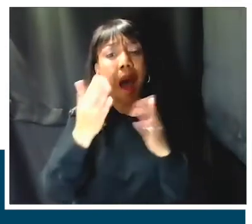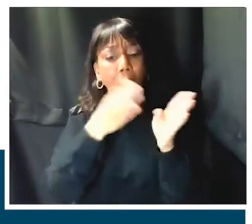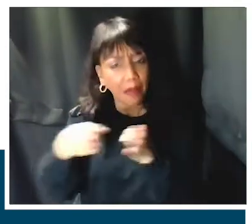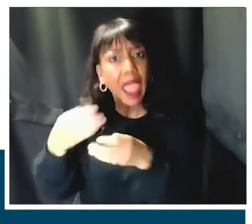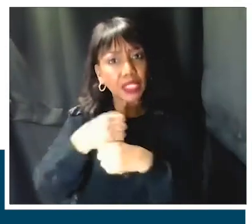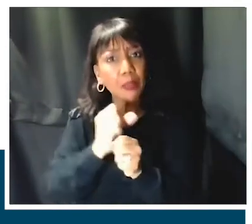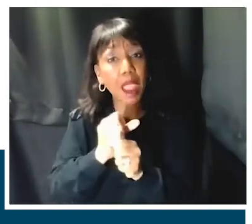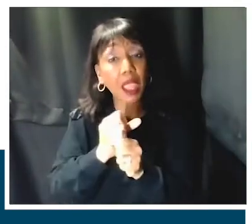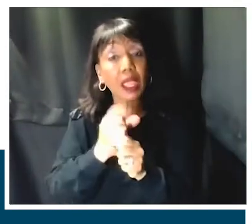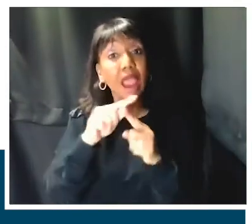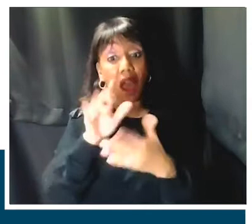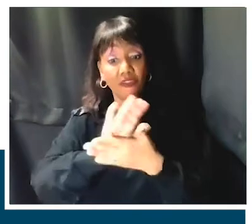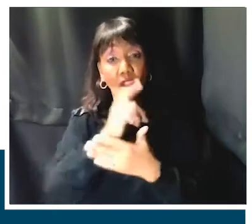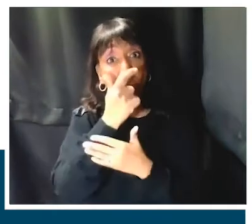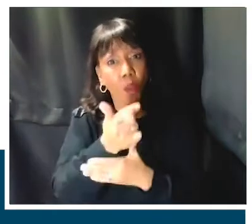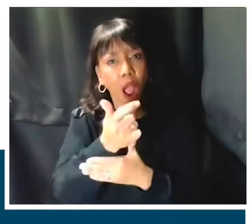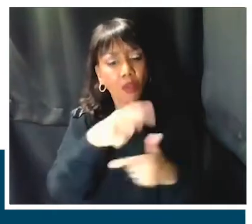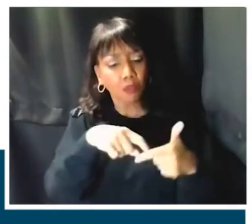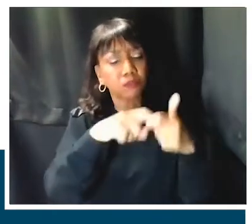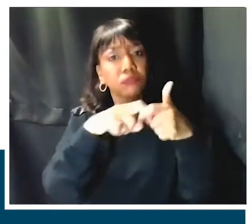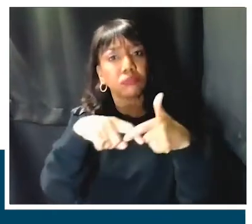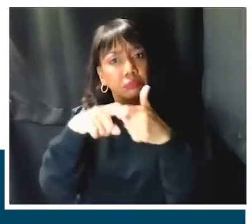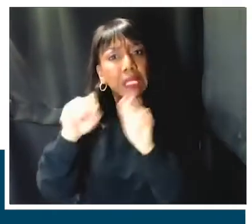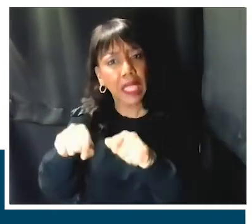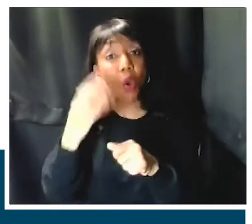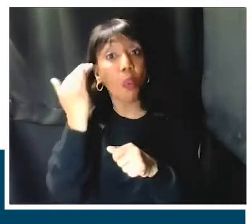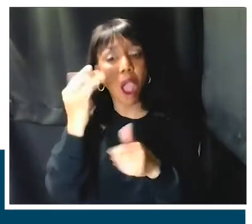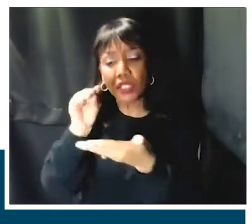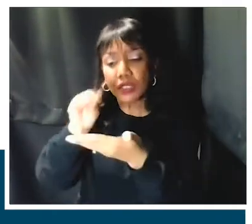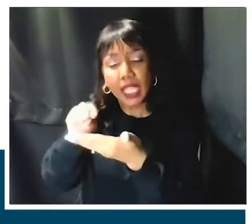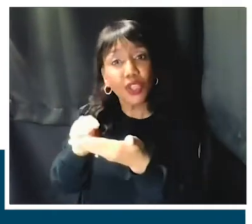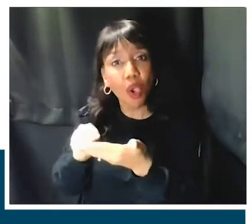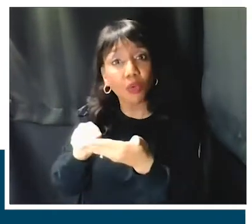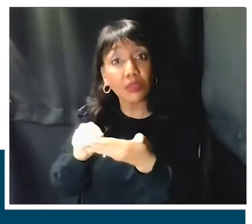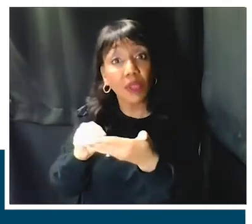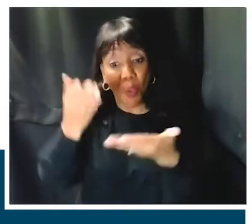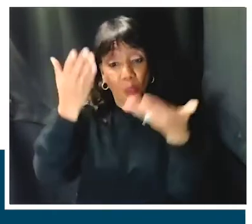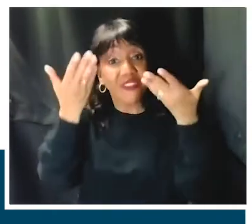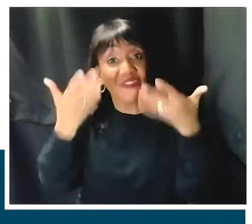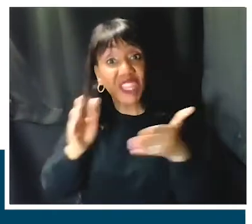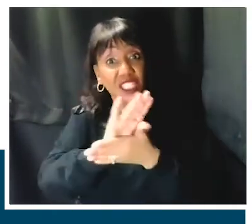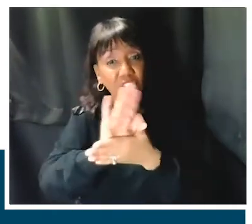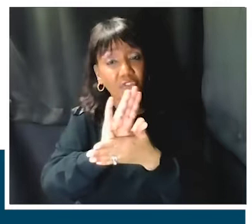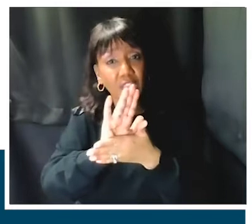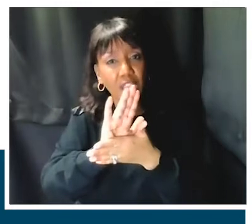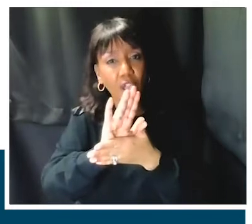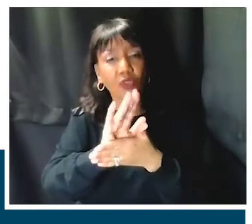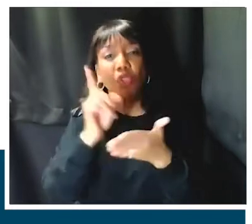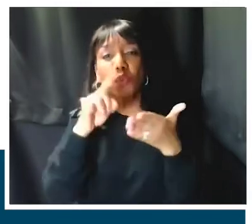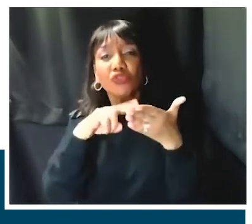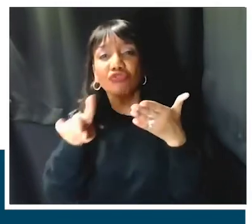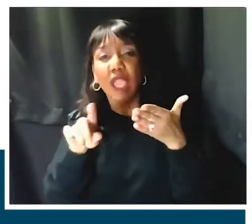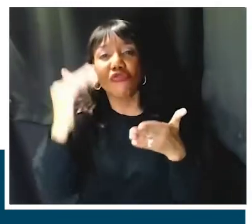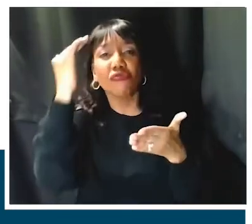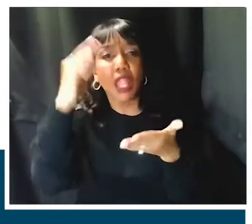video whenever you need to so that you can take notes. There will be a knowledge check at the end of this session, so your